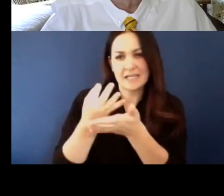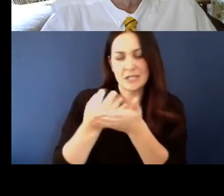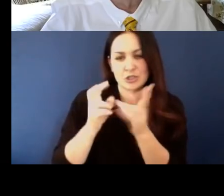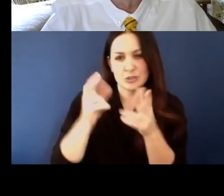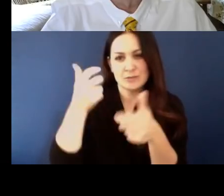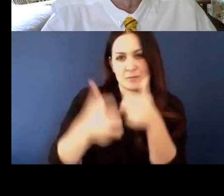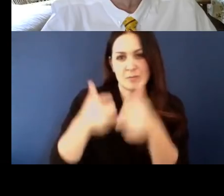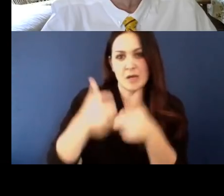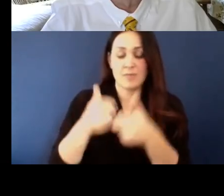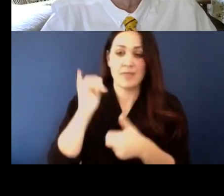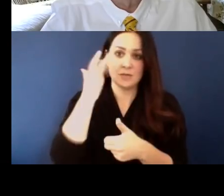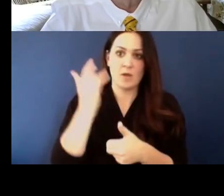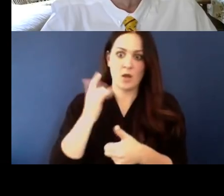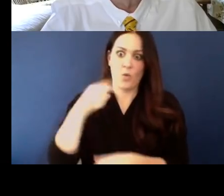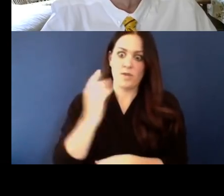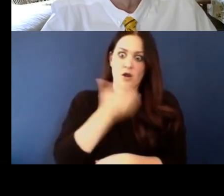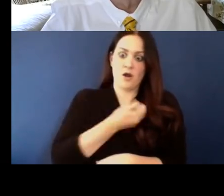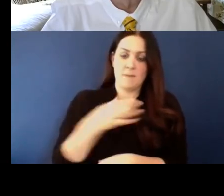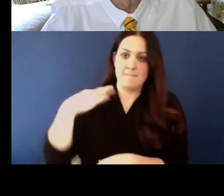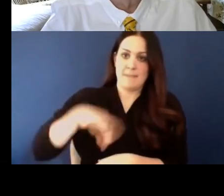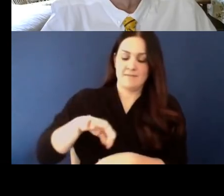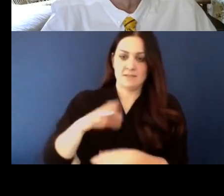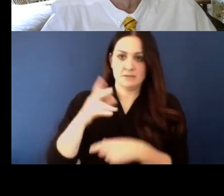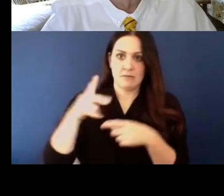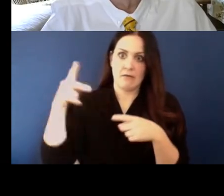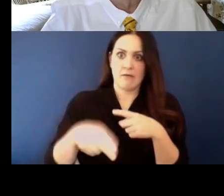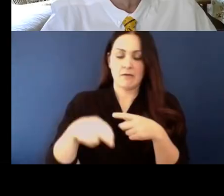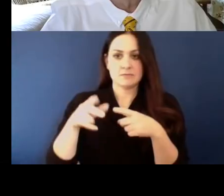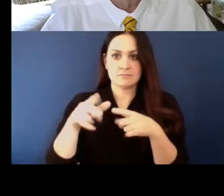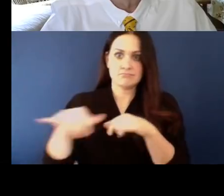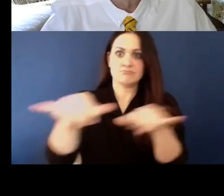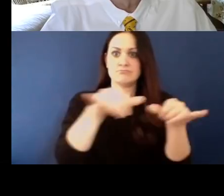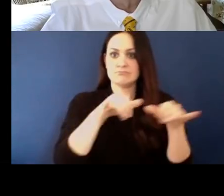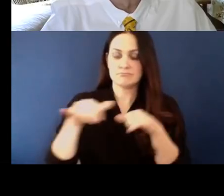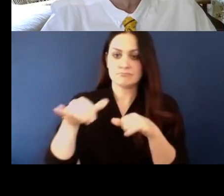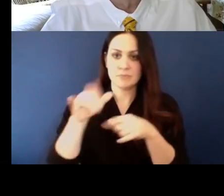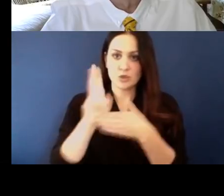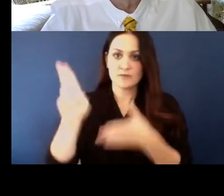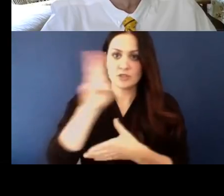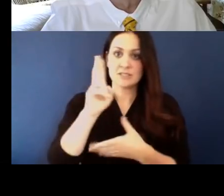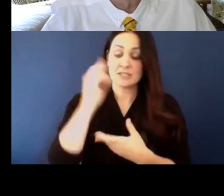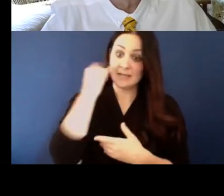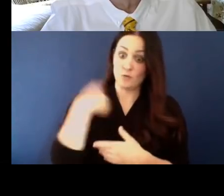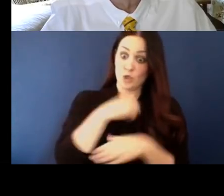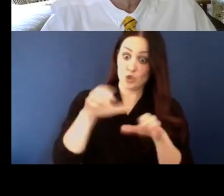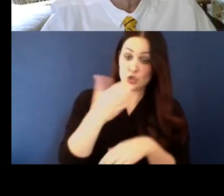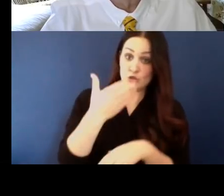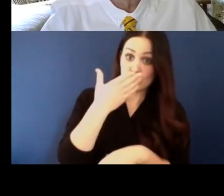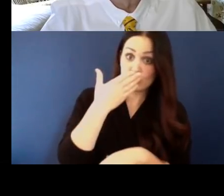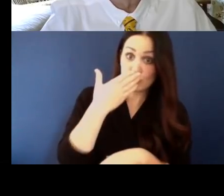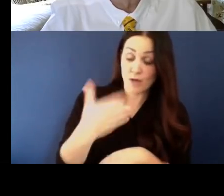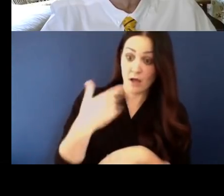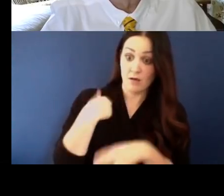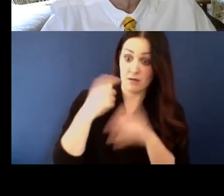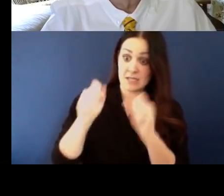only our benefits were cut across the university, does the converse hold? If we do really well, can we increase our benefits